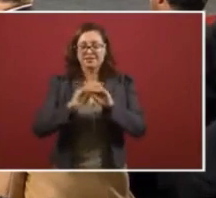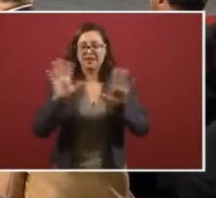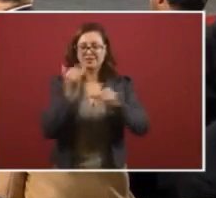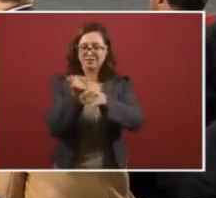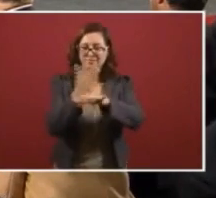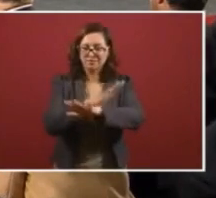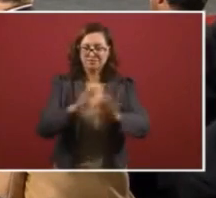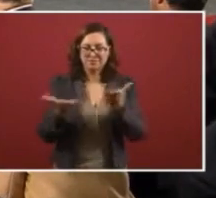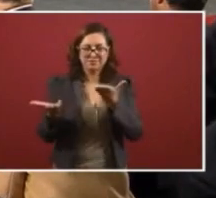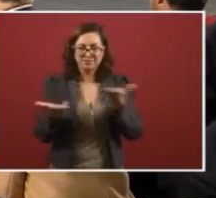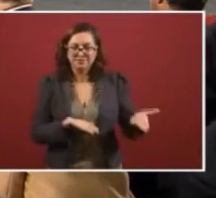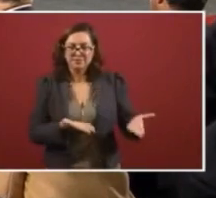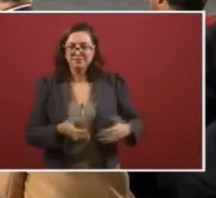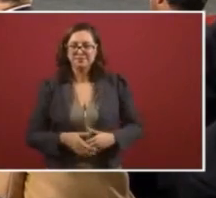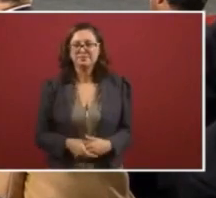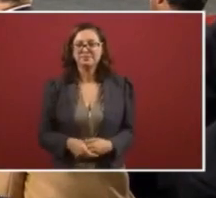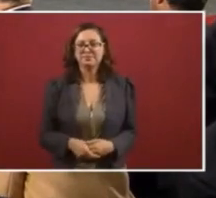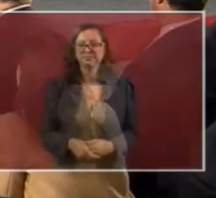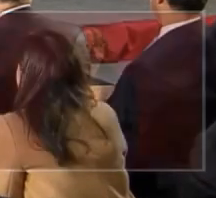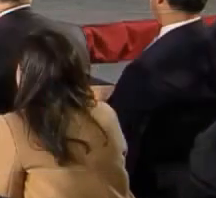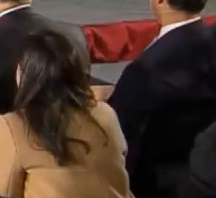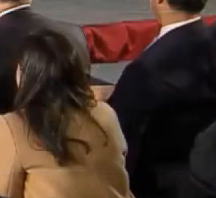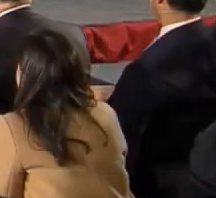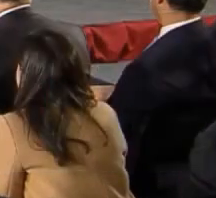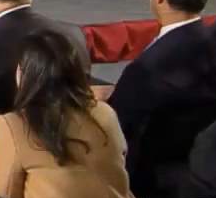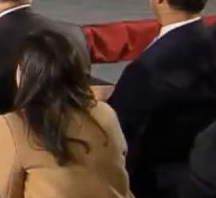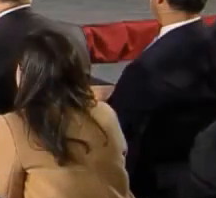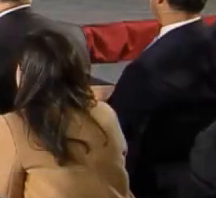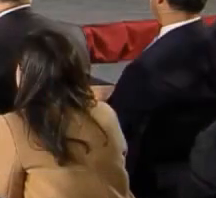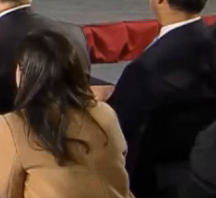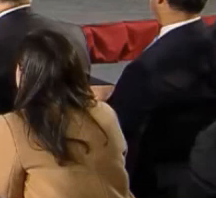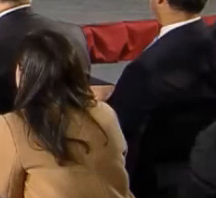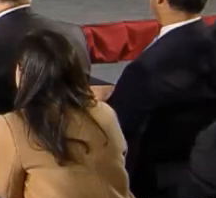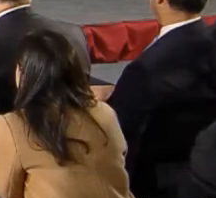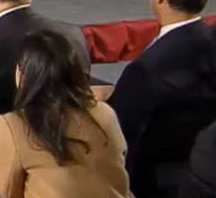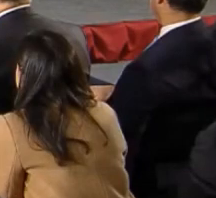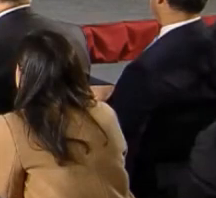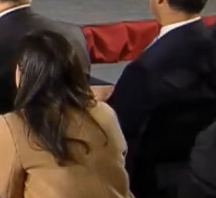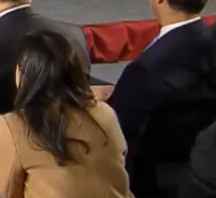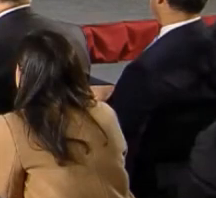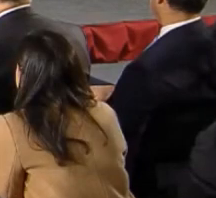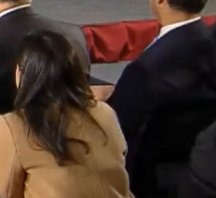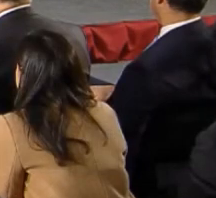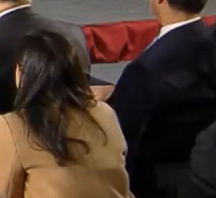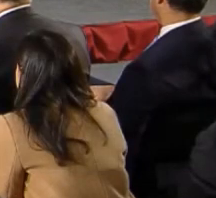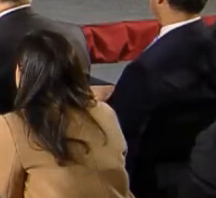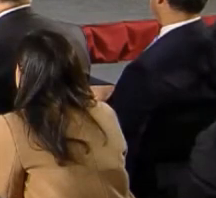Okay, this guy has the data more fresh in his mind. Thank you, Mr. President.